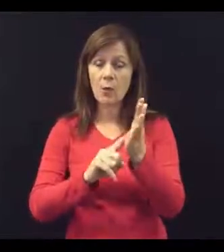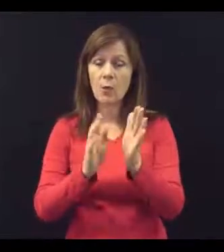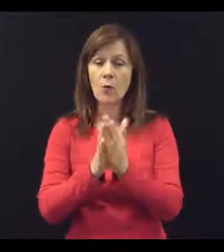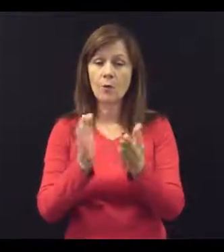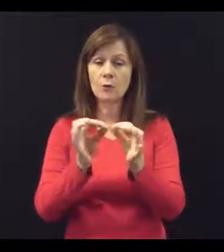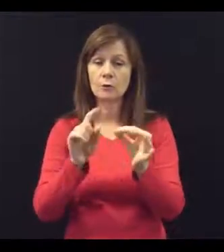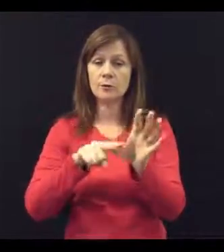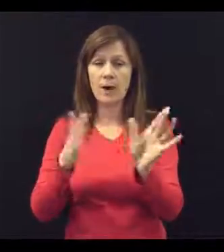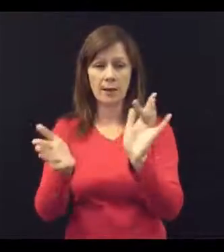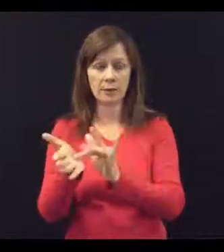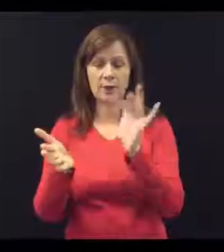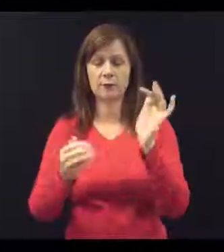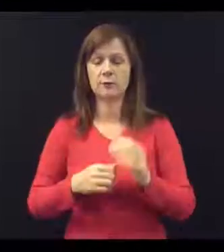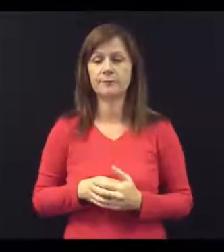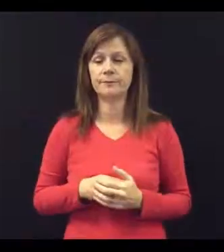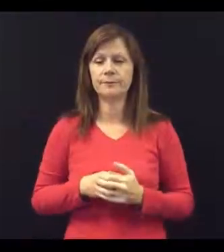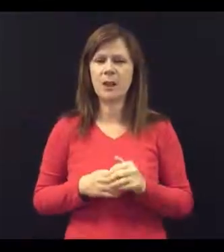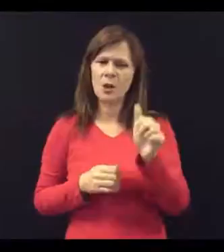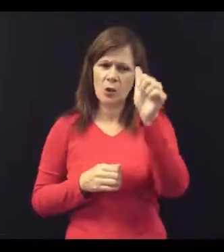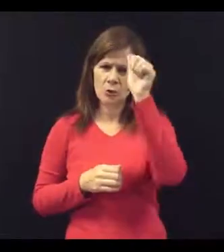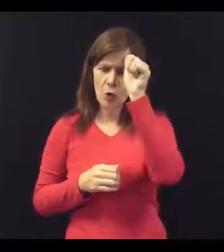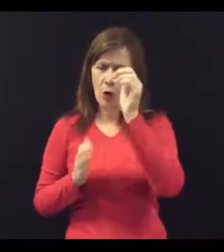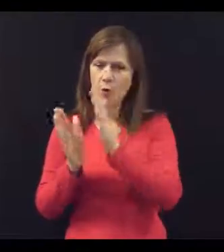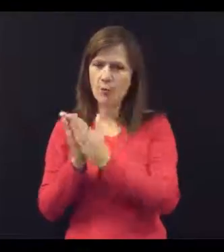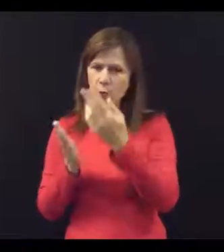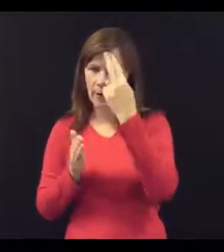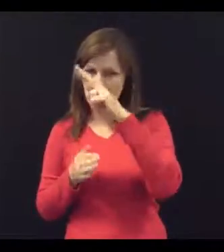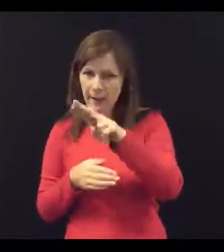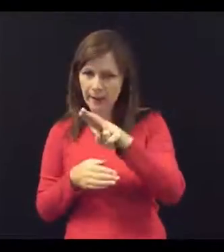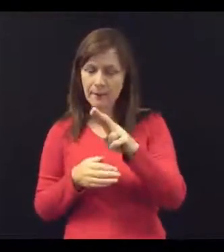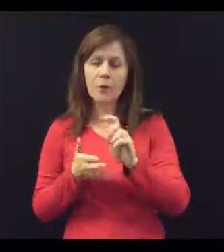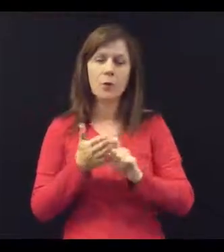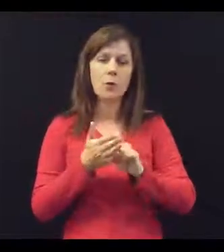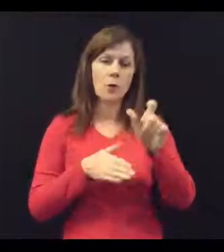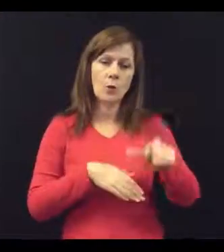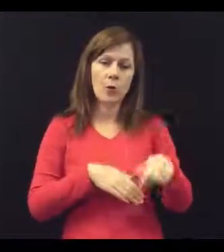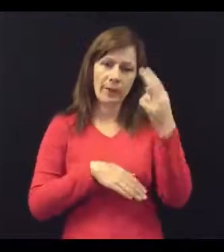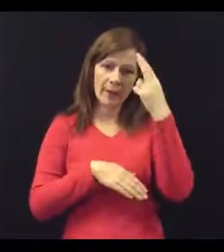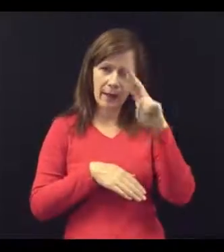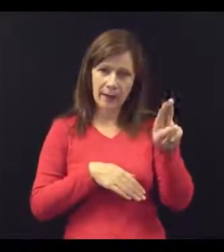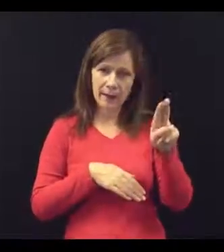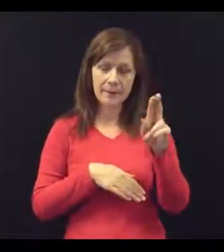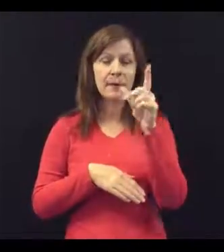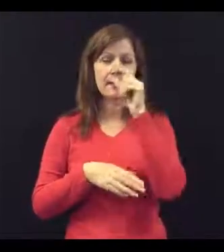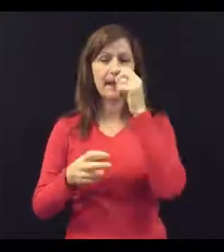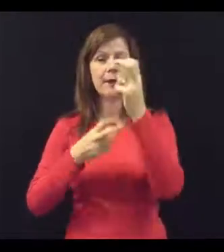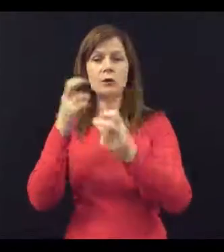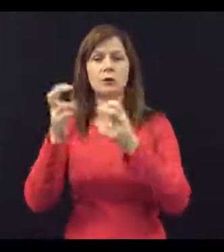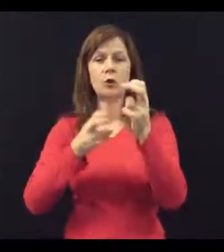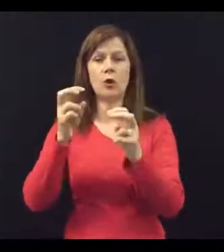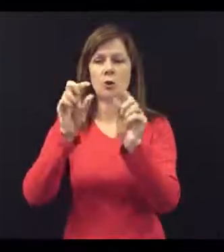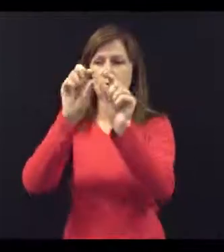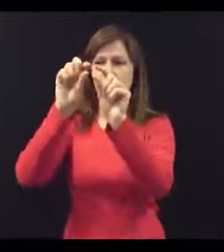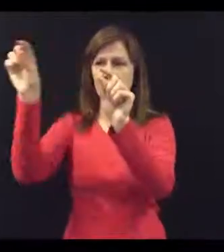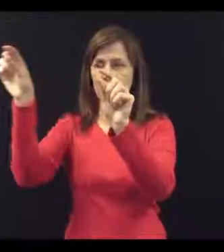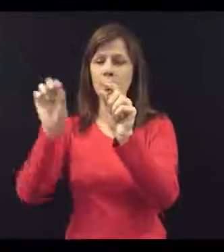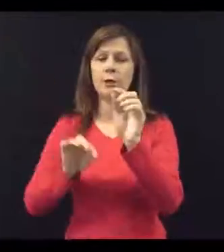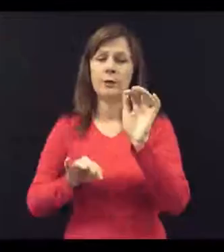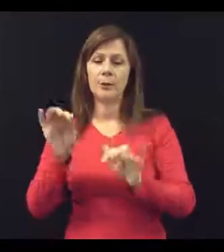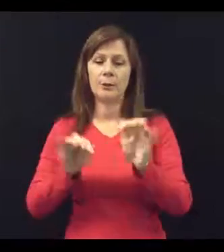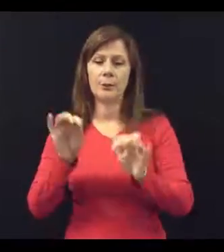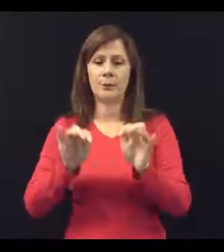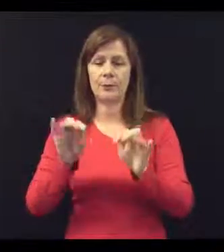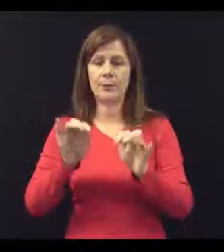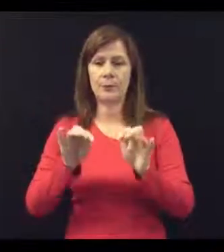of the list. If you know the name of a book or author, you can also search by tapping in the Search box at the top right of